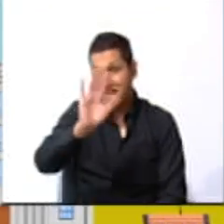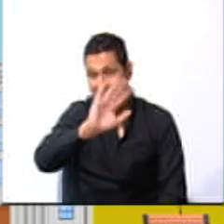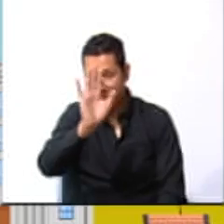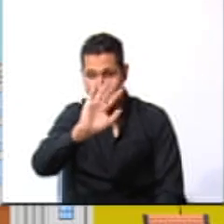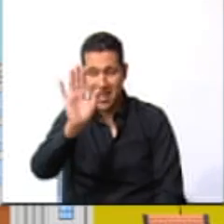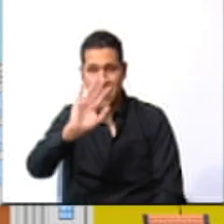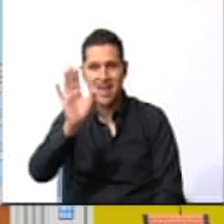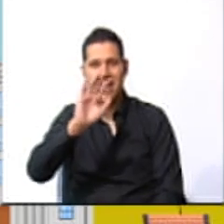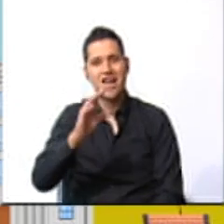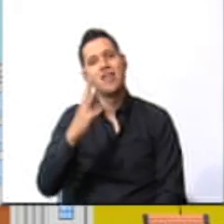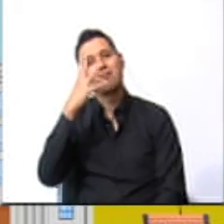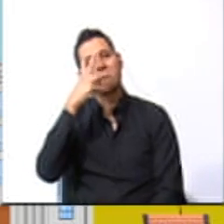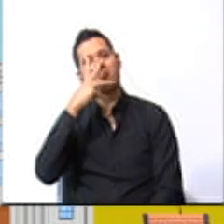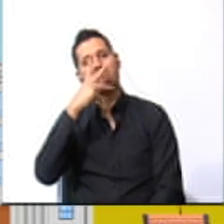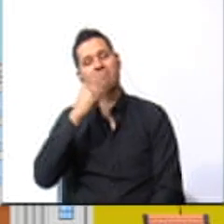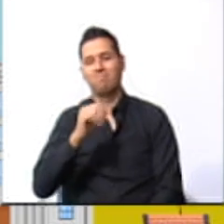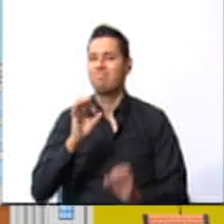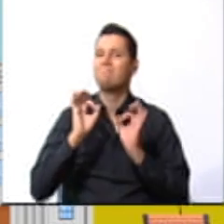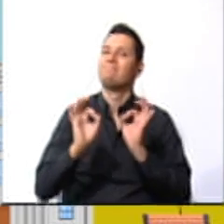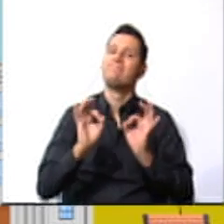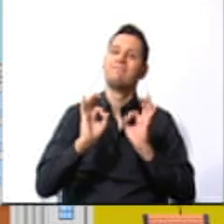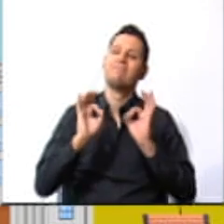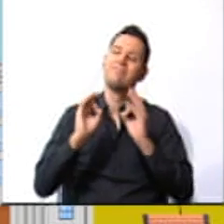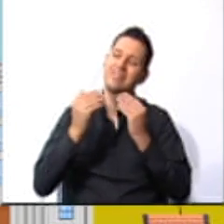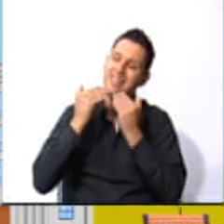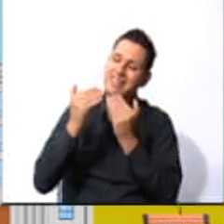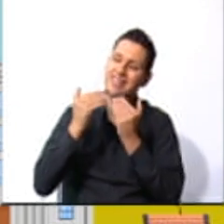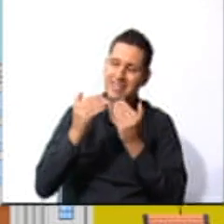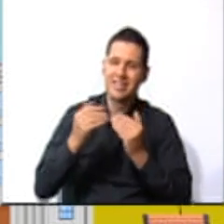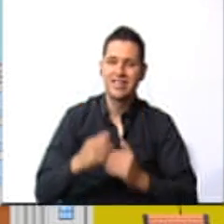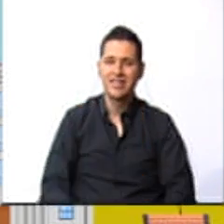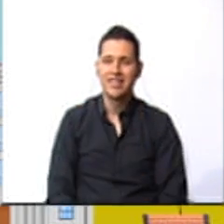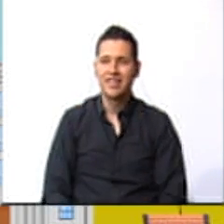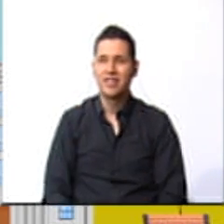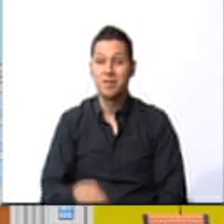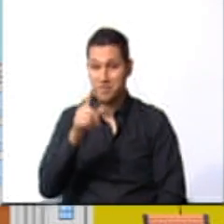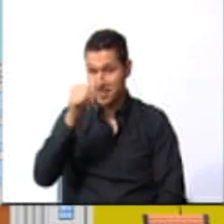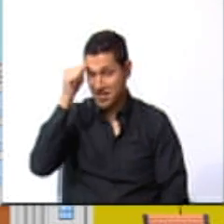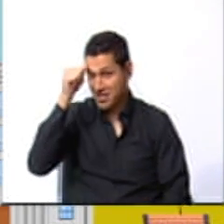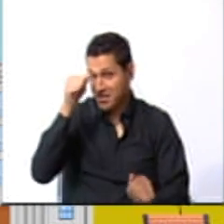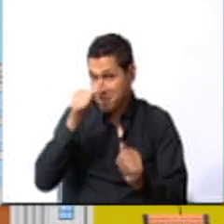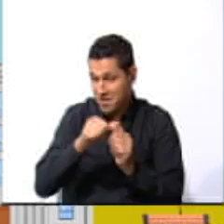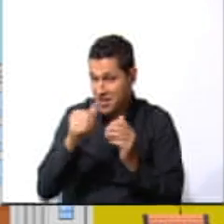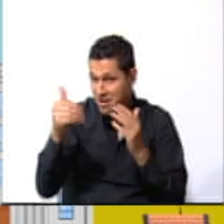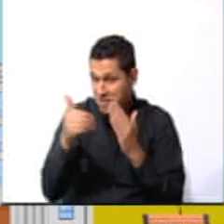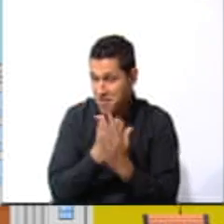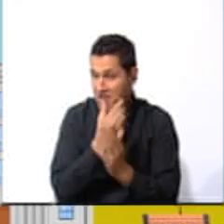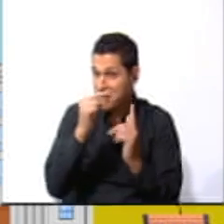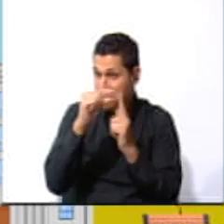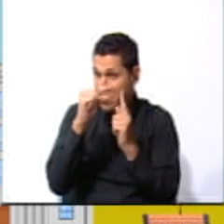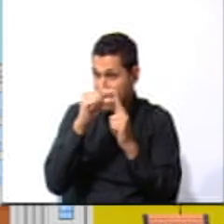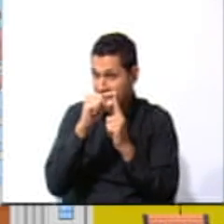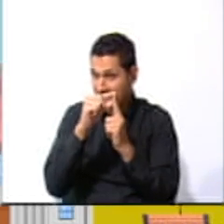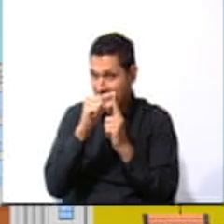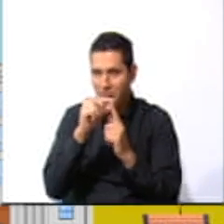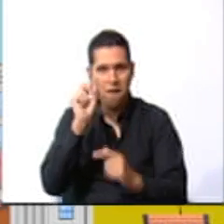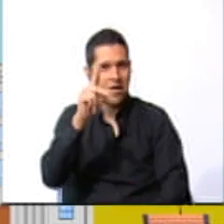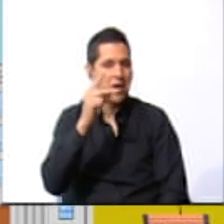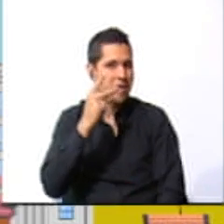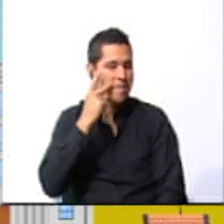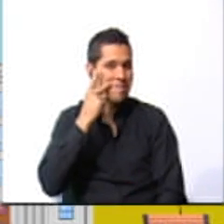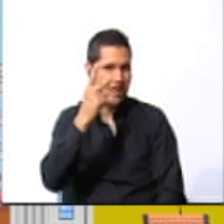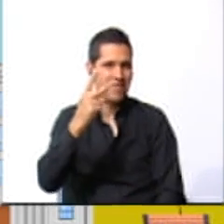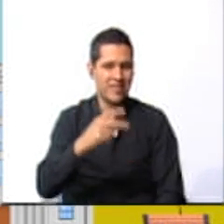Bye! Very good! Thank you! Do you remember the new prepositions? Let's do it.